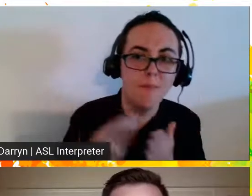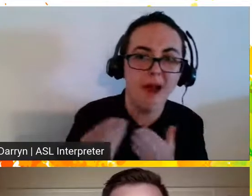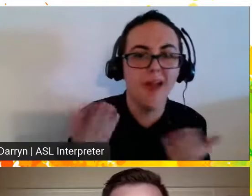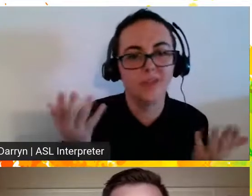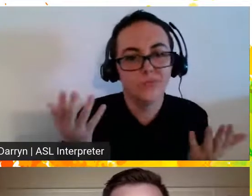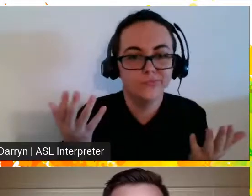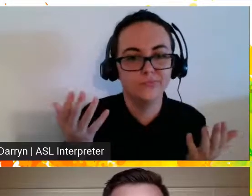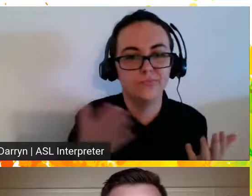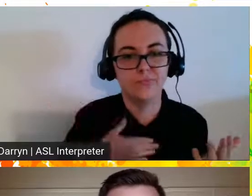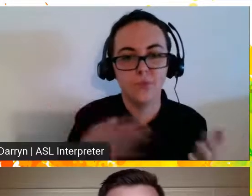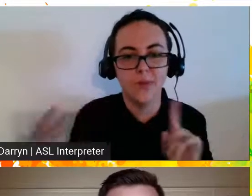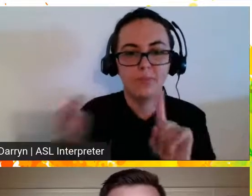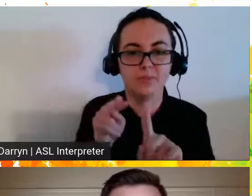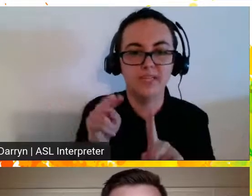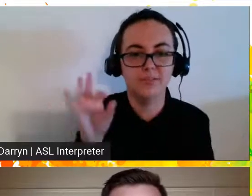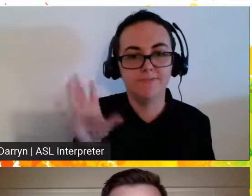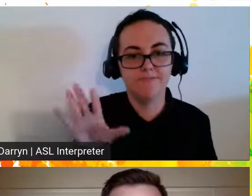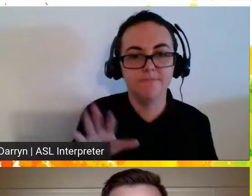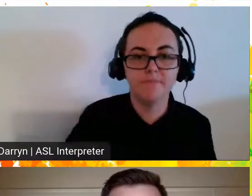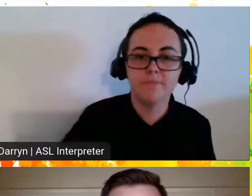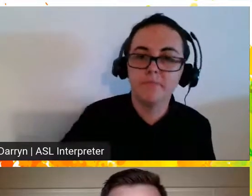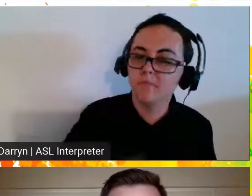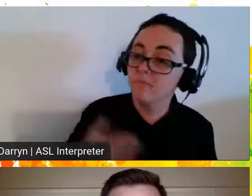Great. Thank you for that. So